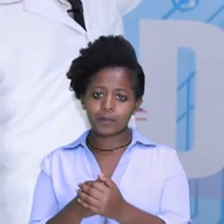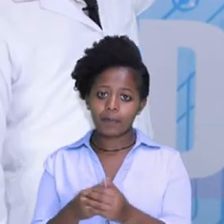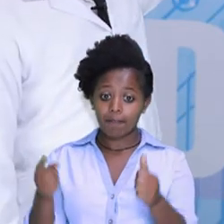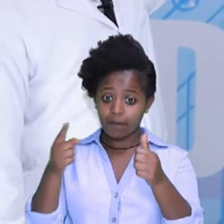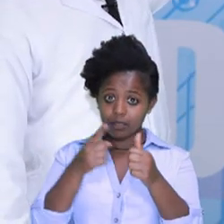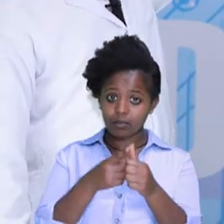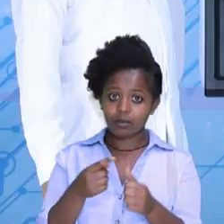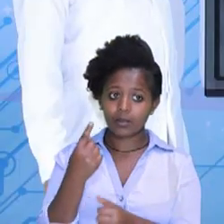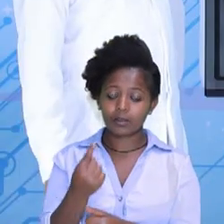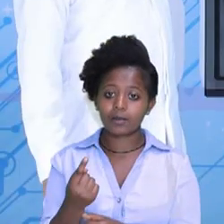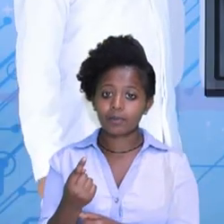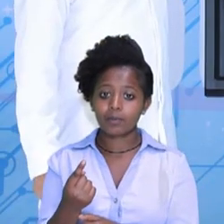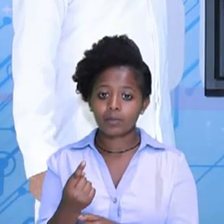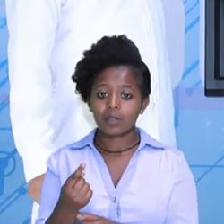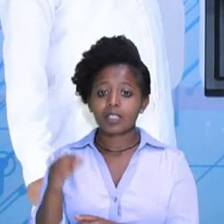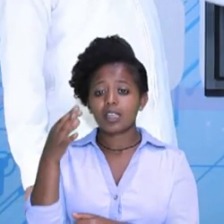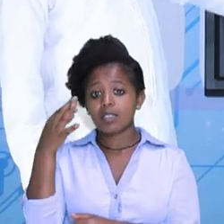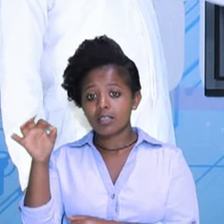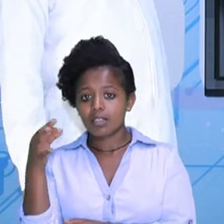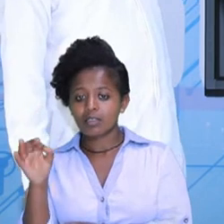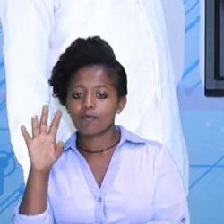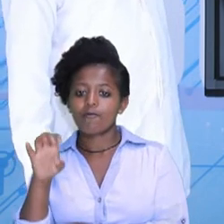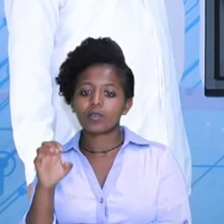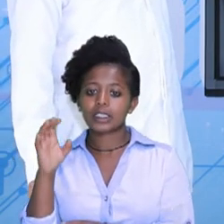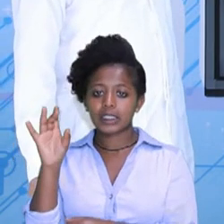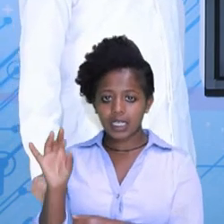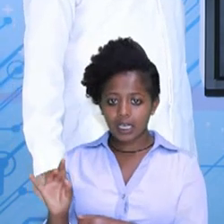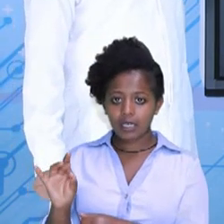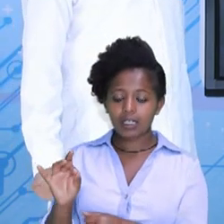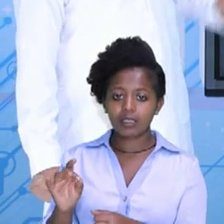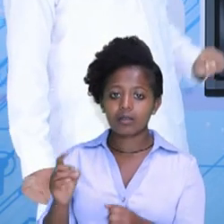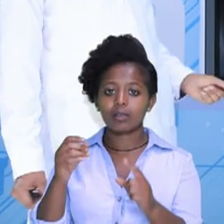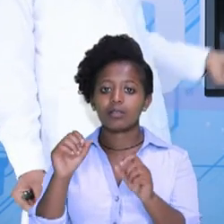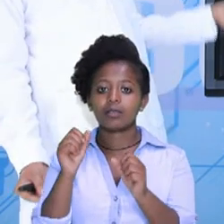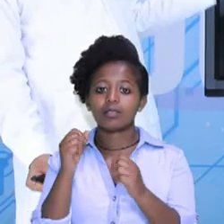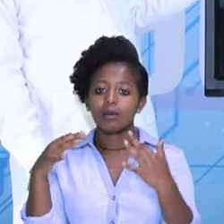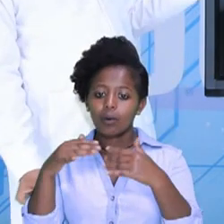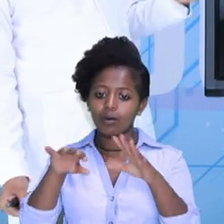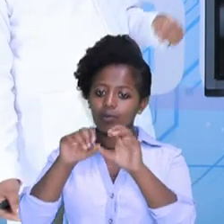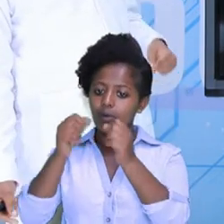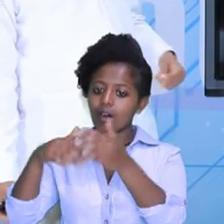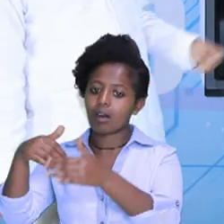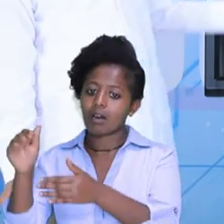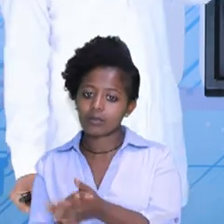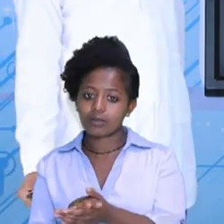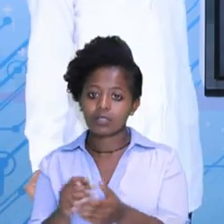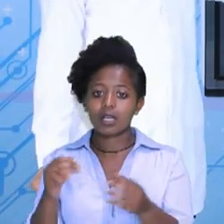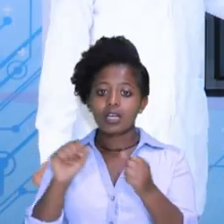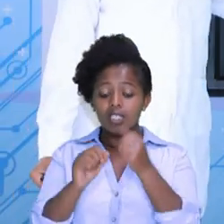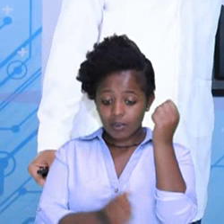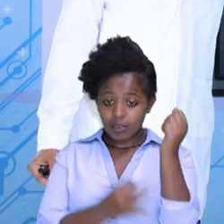one, on 1948, war broke out immediately after the establishment